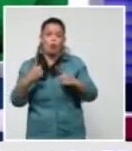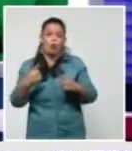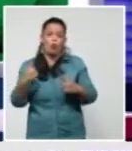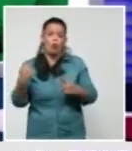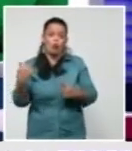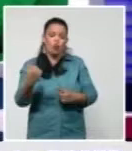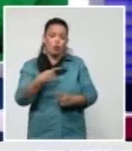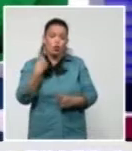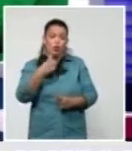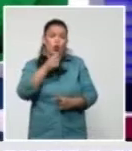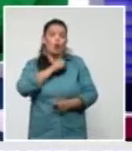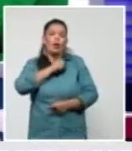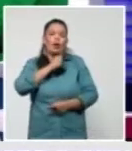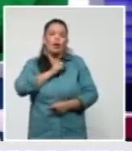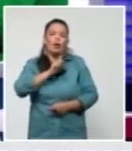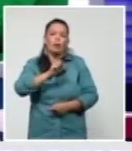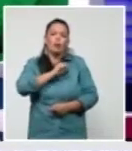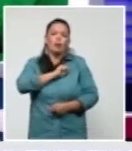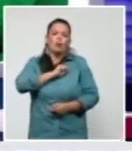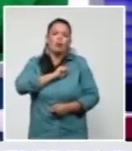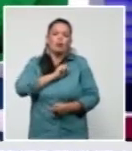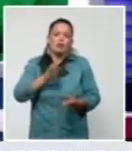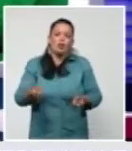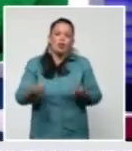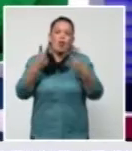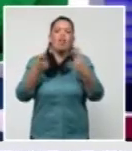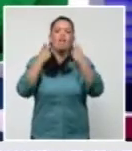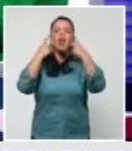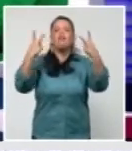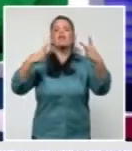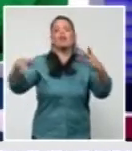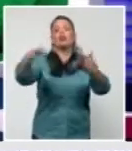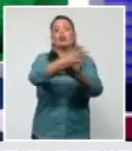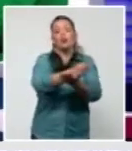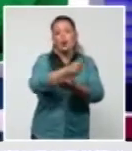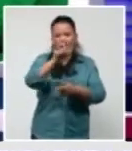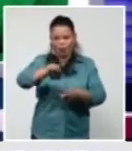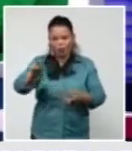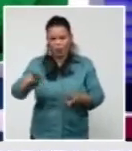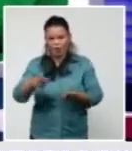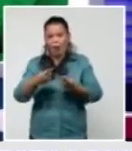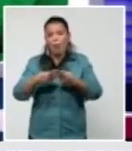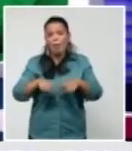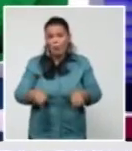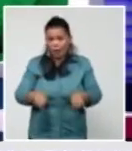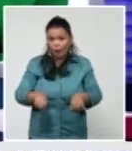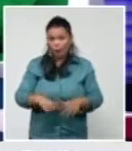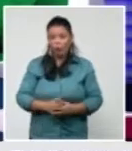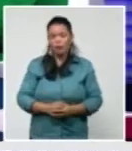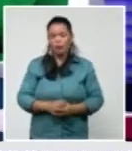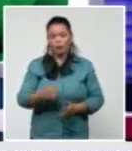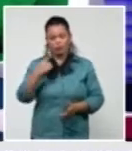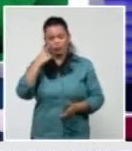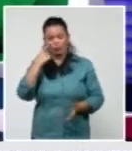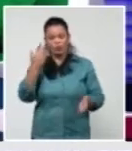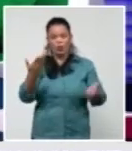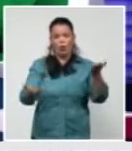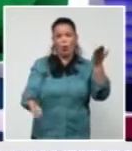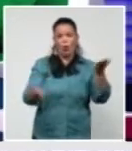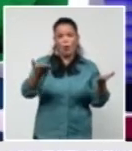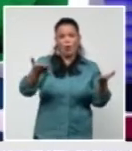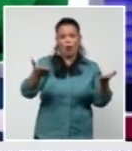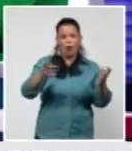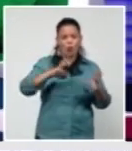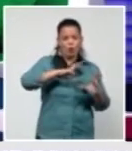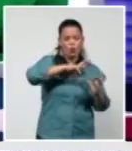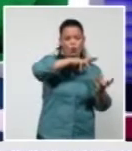Rio, 12 in Havana, 4 in Sancti Spiritus, and 5 in Camagüey. This means that, to